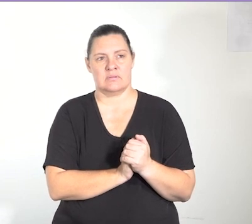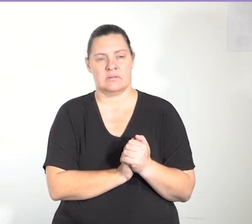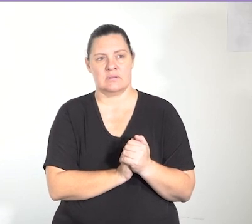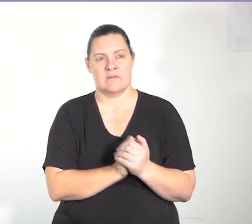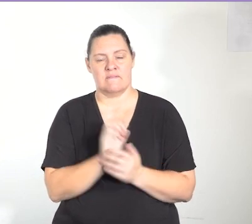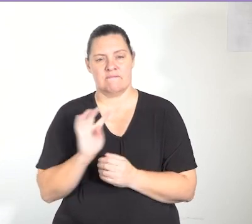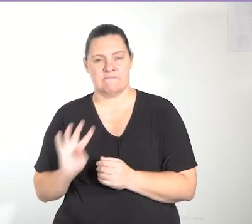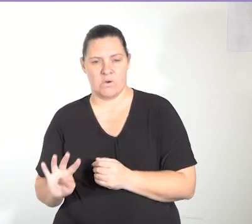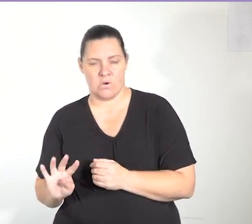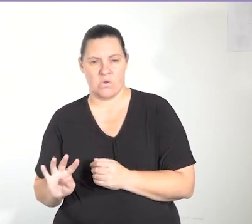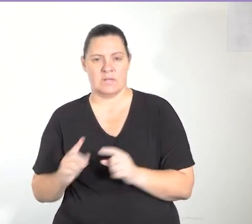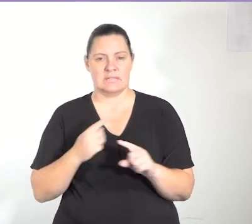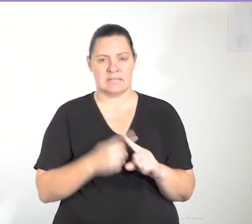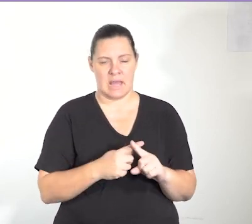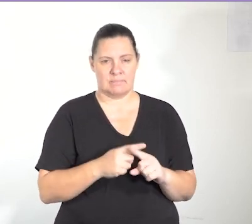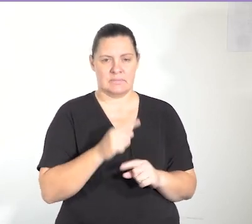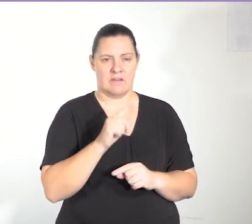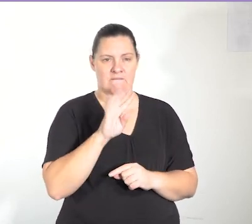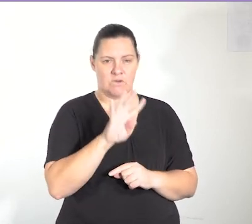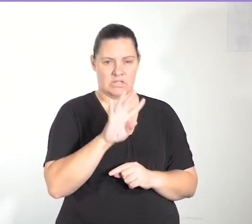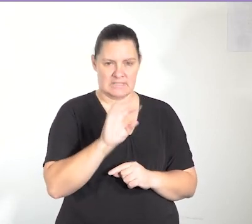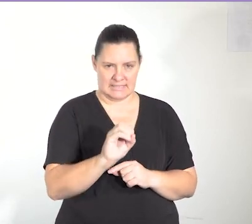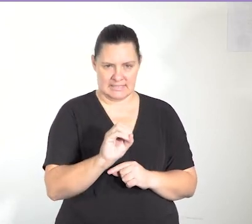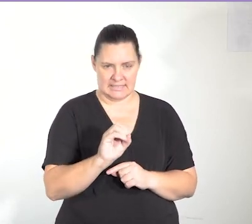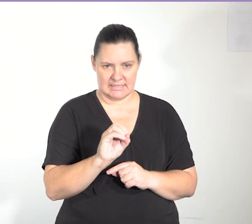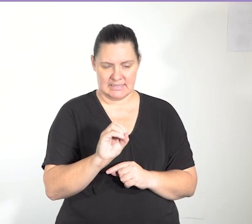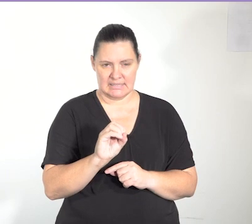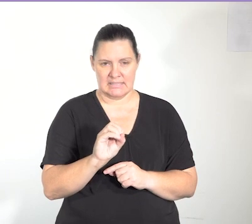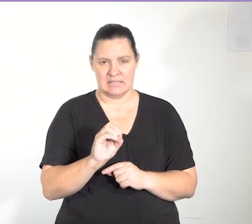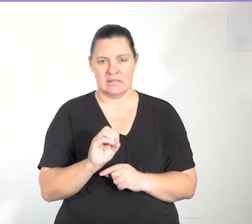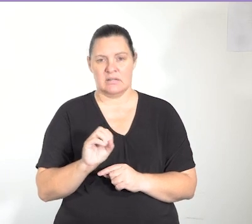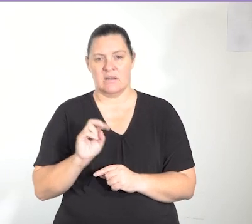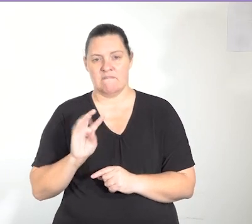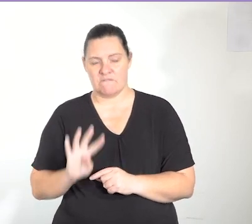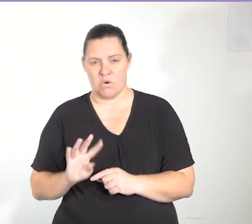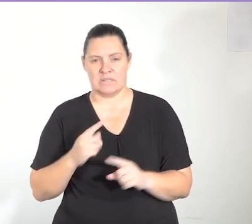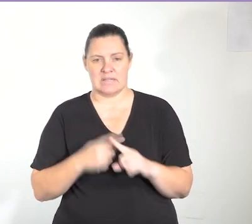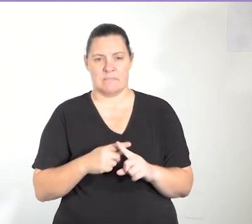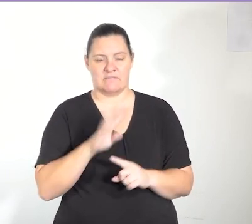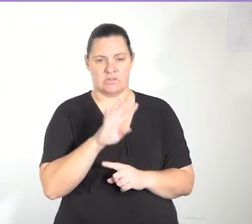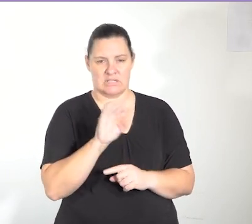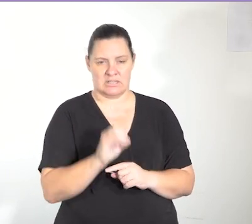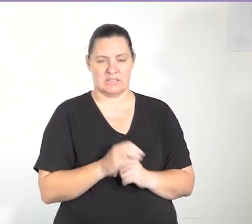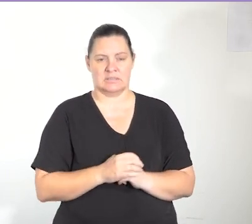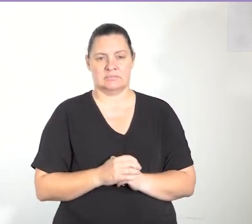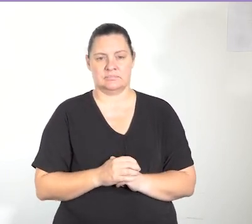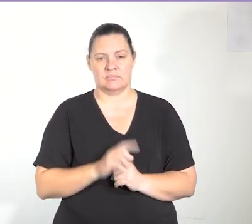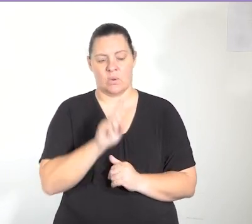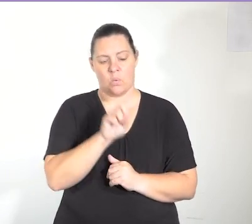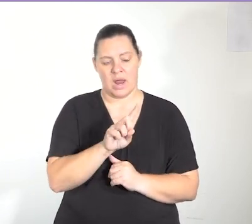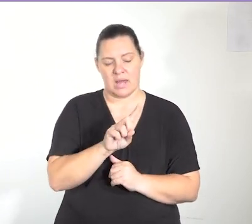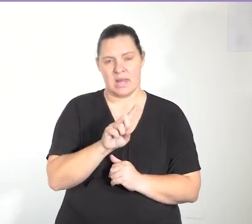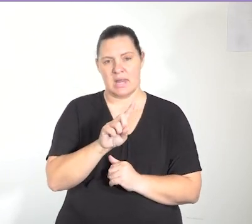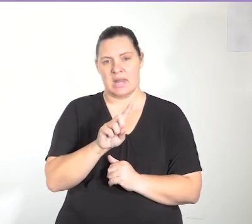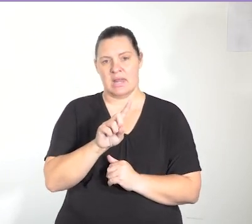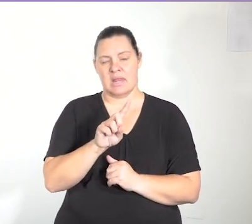going to move on and say 4 multiplied by 40. So 4 multiplied by 40 is